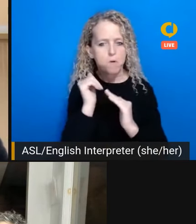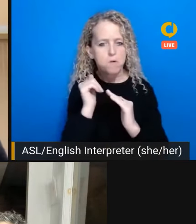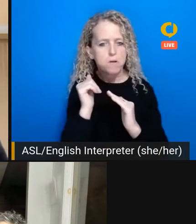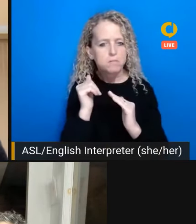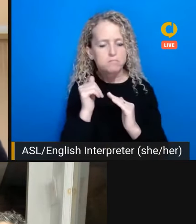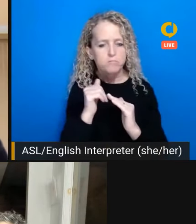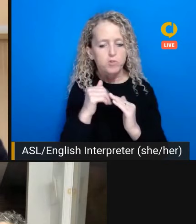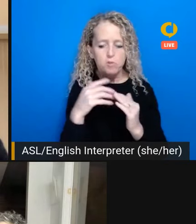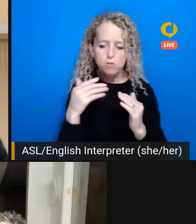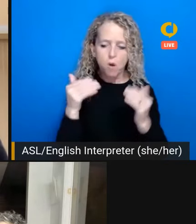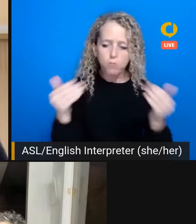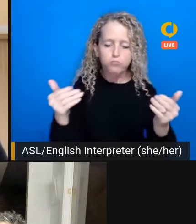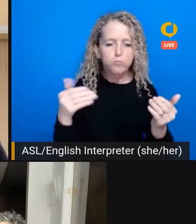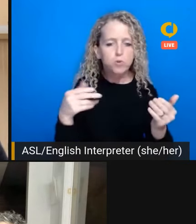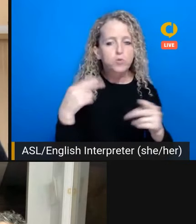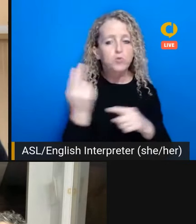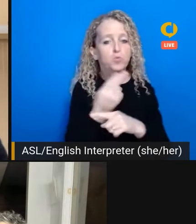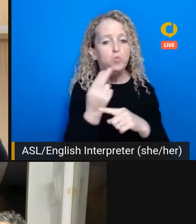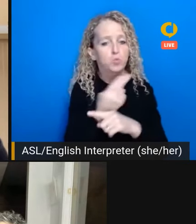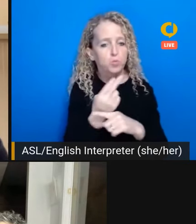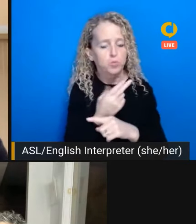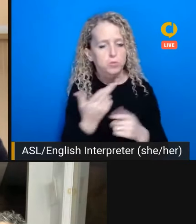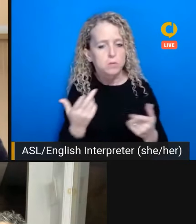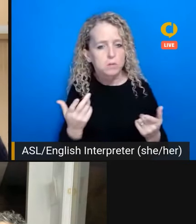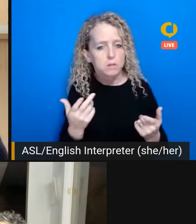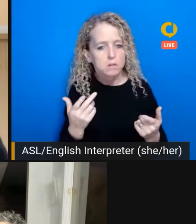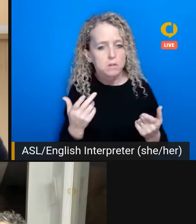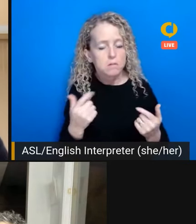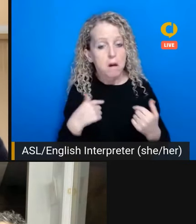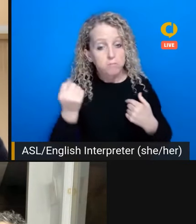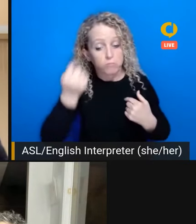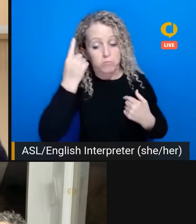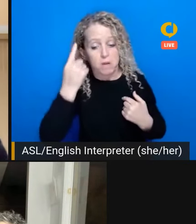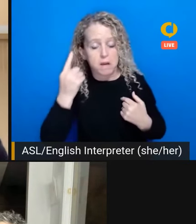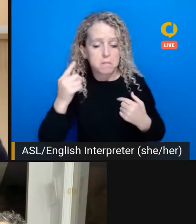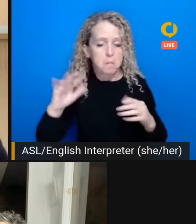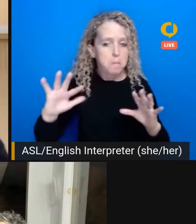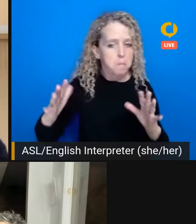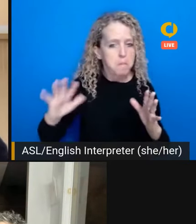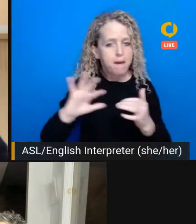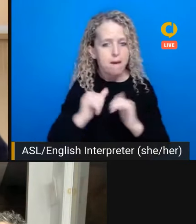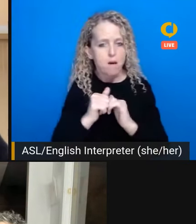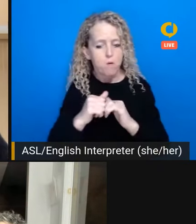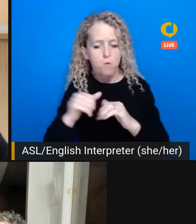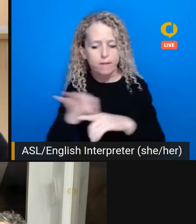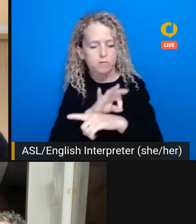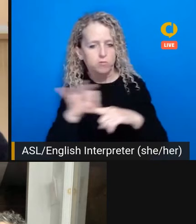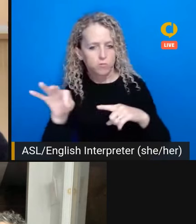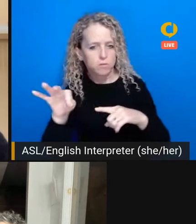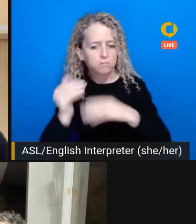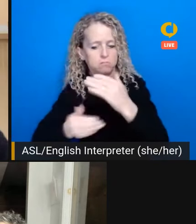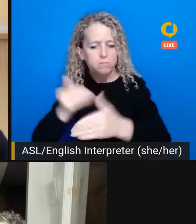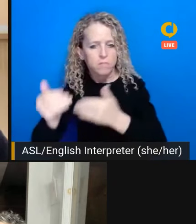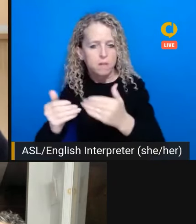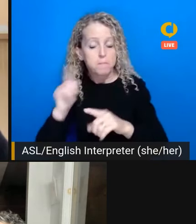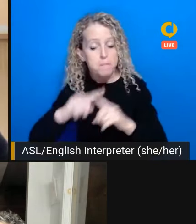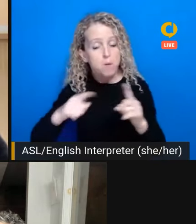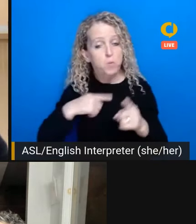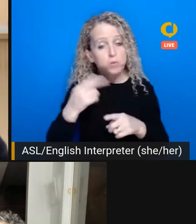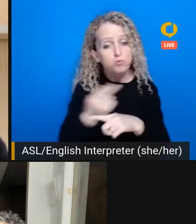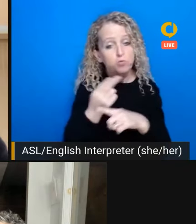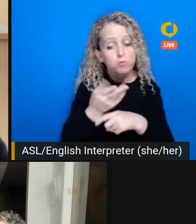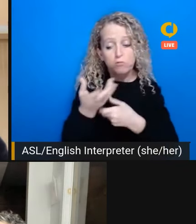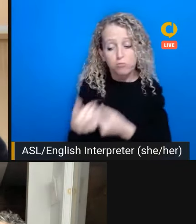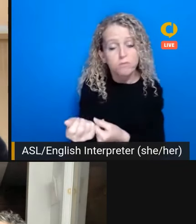we understand at a high level, but we still use them and trust them somehow. Right? And